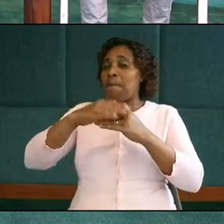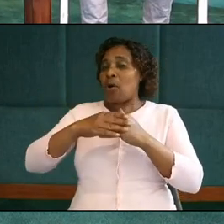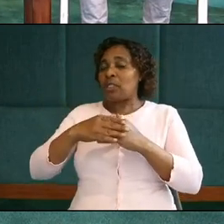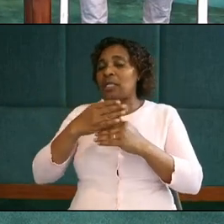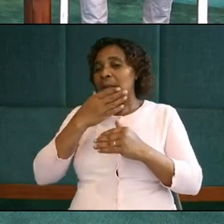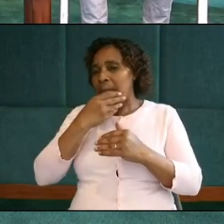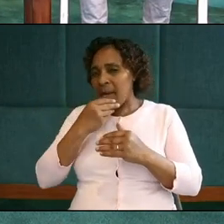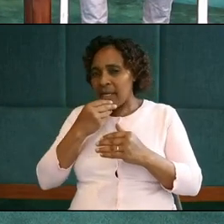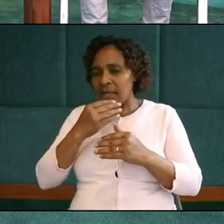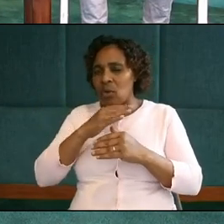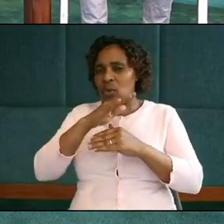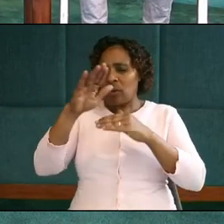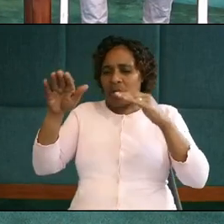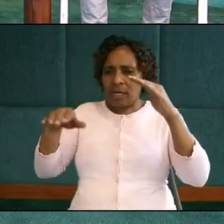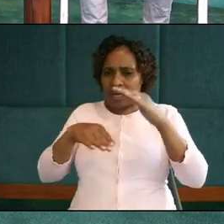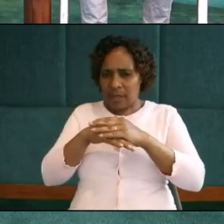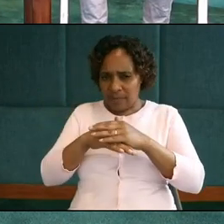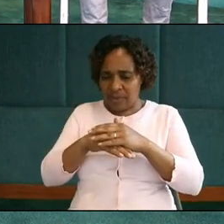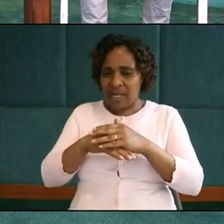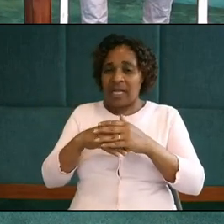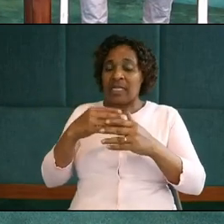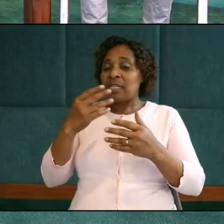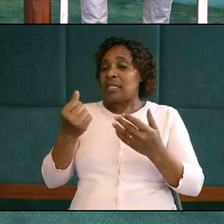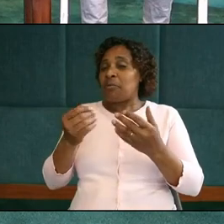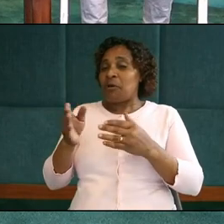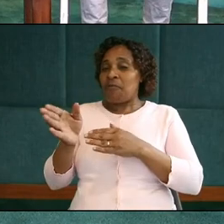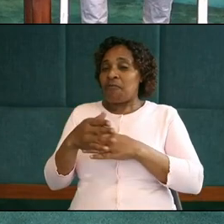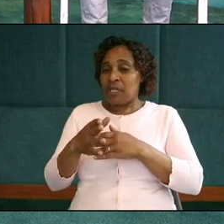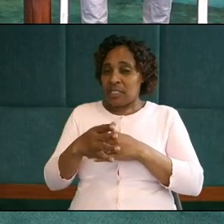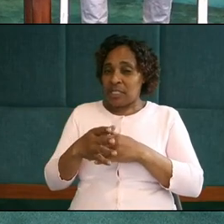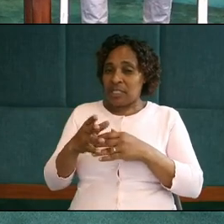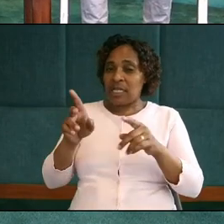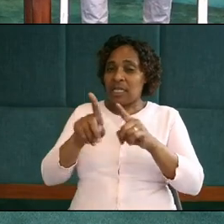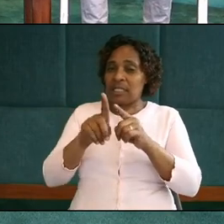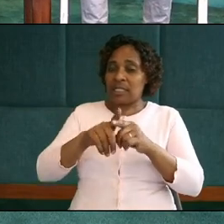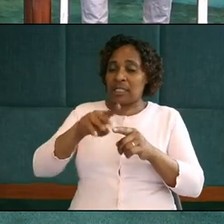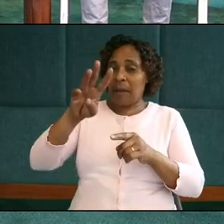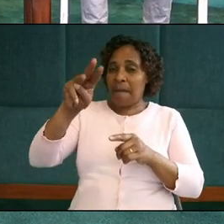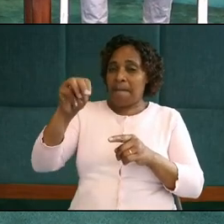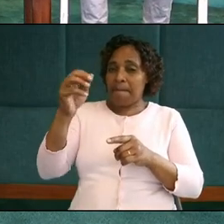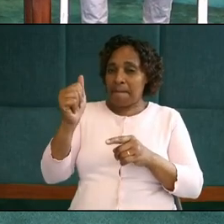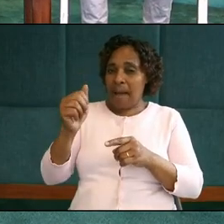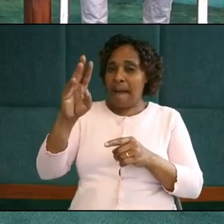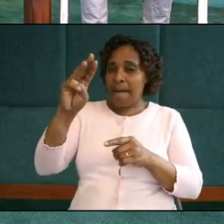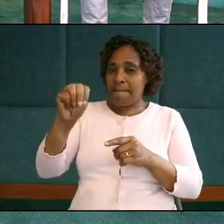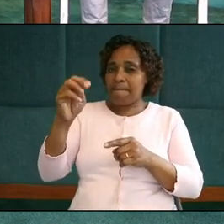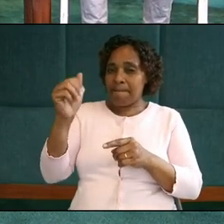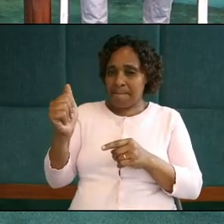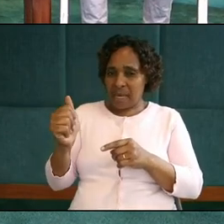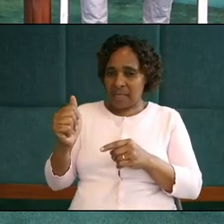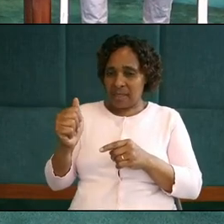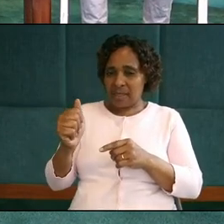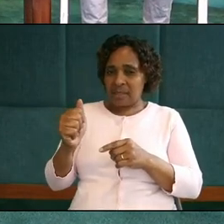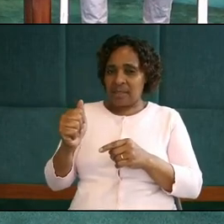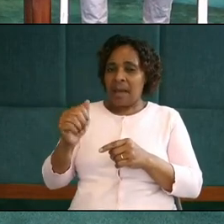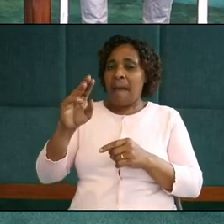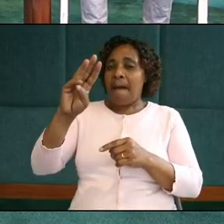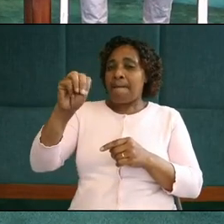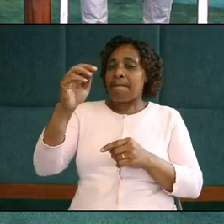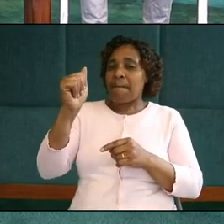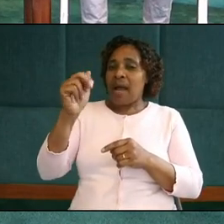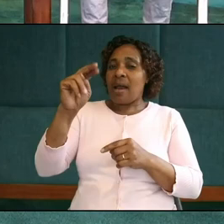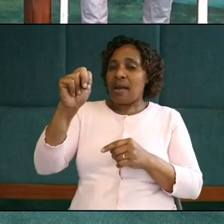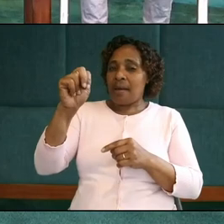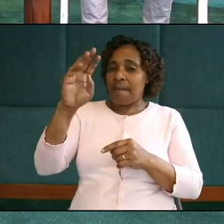bottom was a fish. The bottom, just like a mermaid? Yes, just like a mermaid. Okay, I think in this case it's a man. It's a merman. A merman.